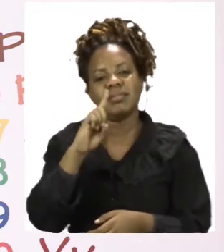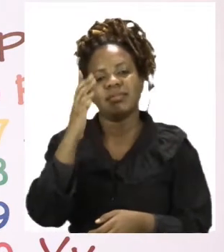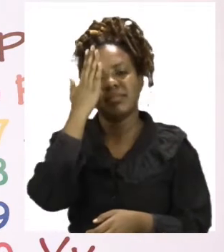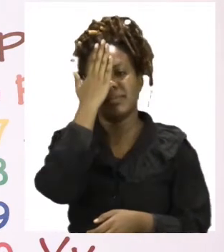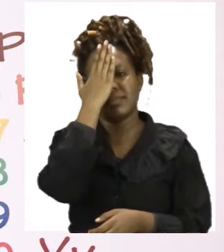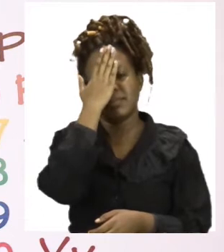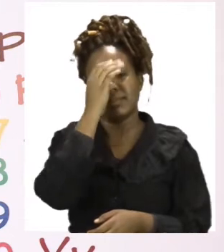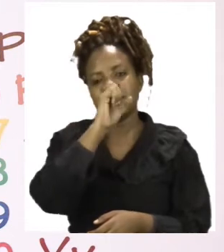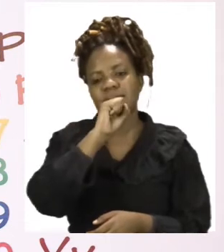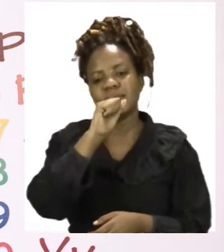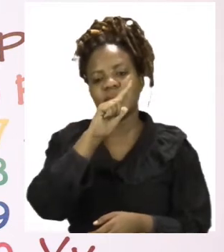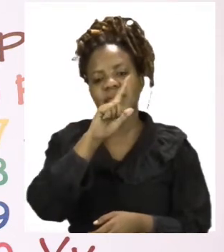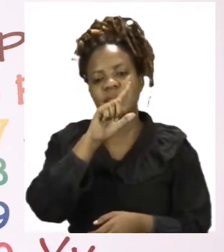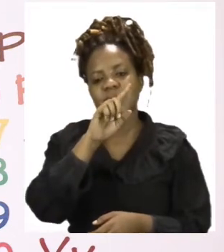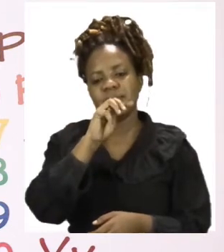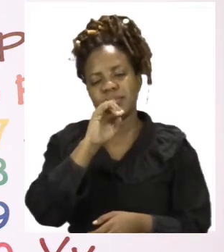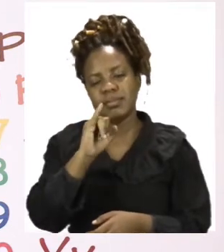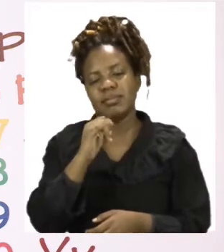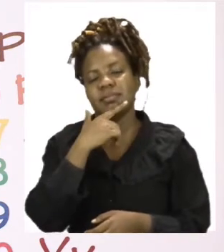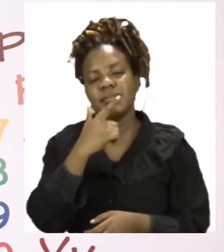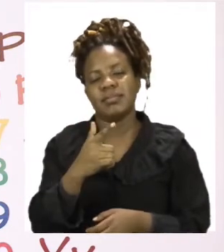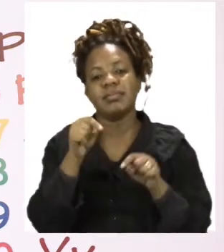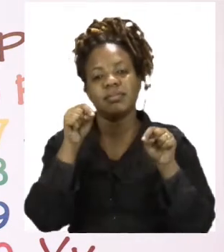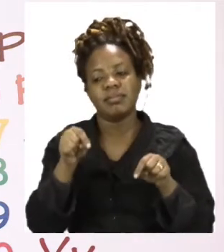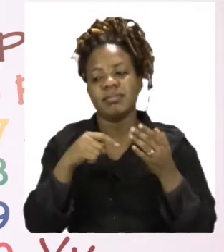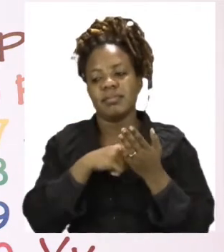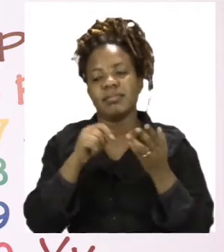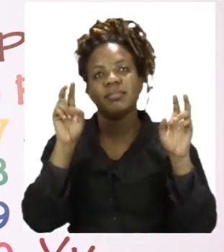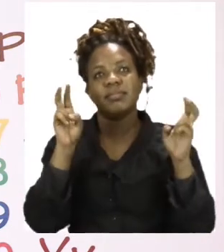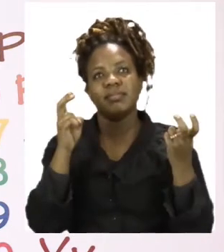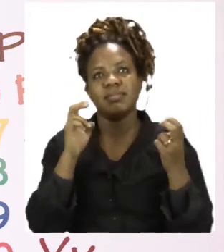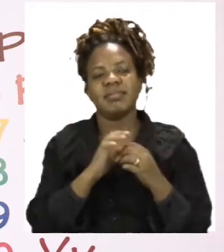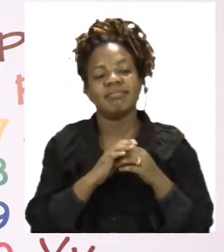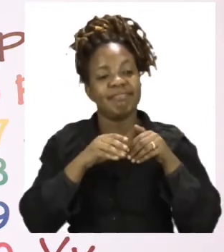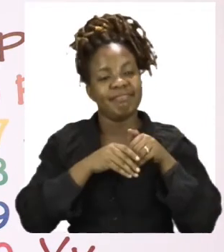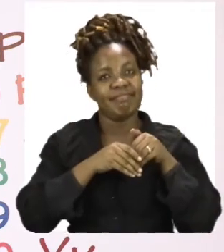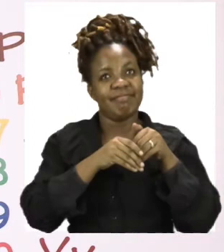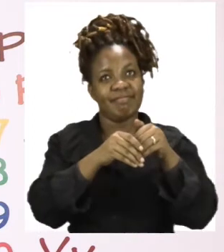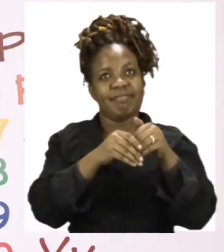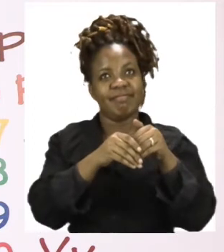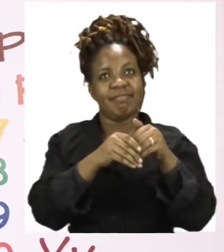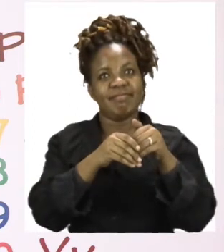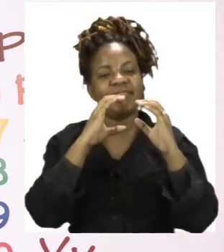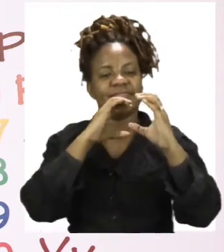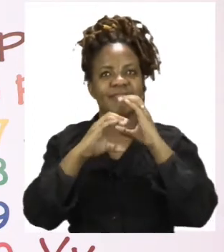for joining me today. Our theme this week is transport